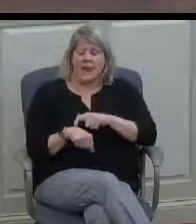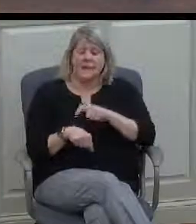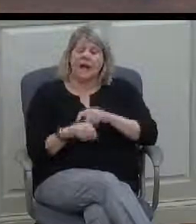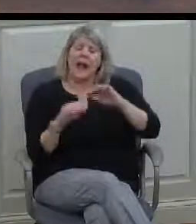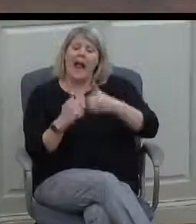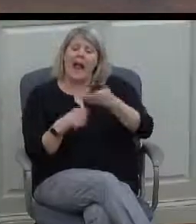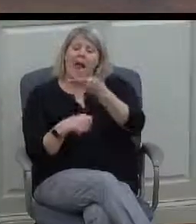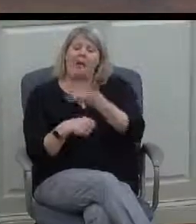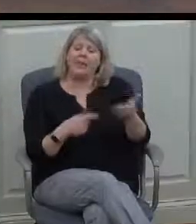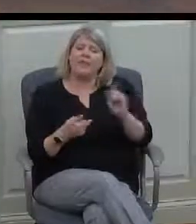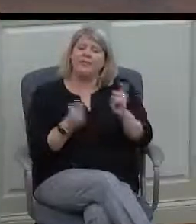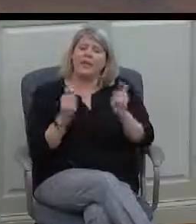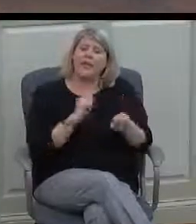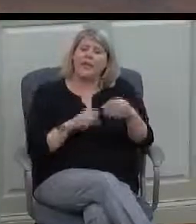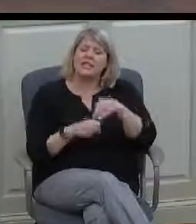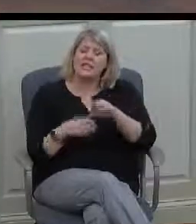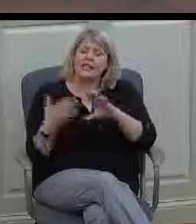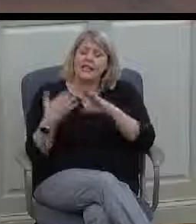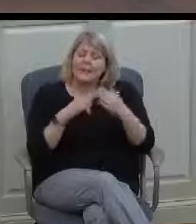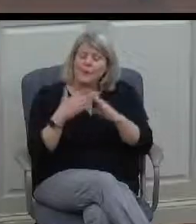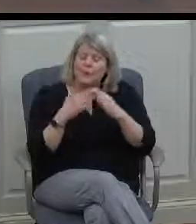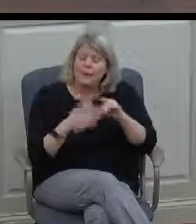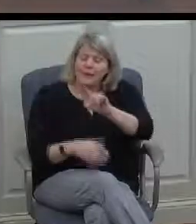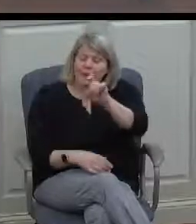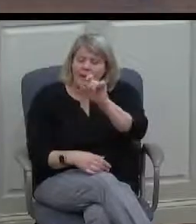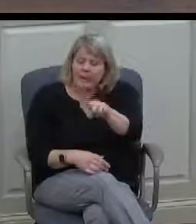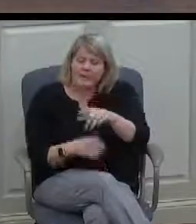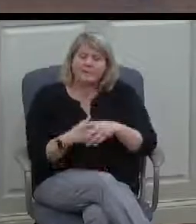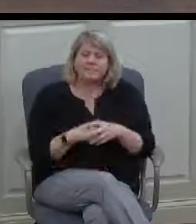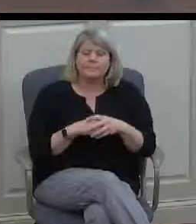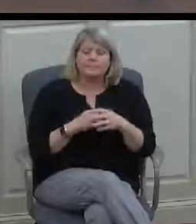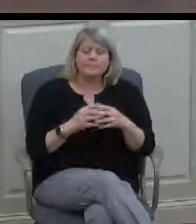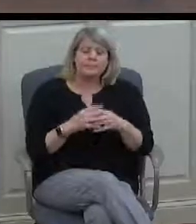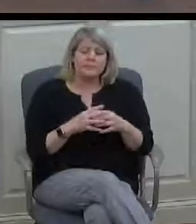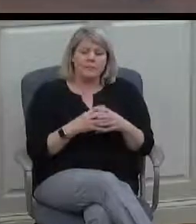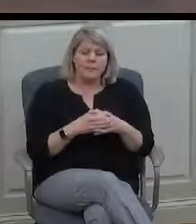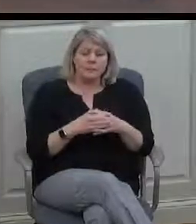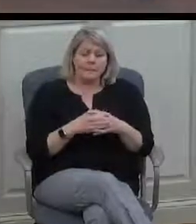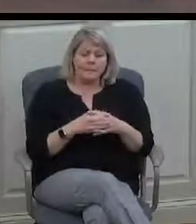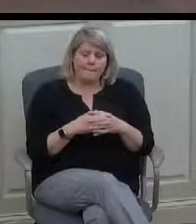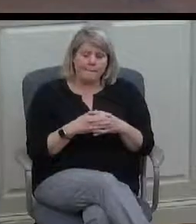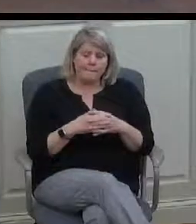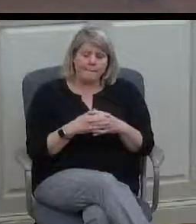in the community? I think that, you know, the